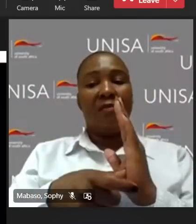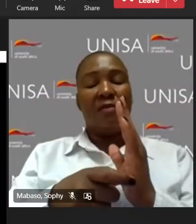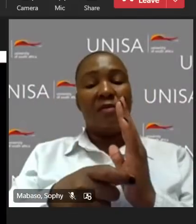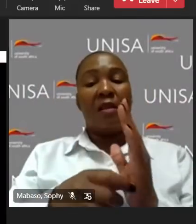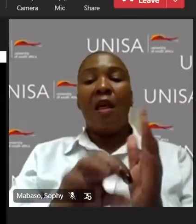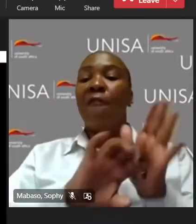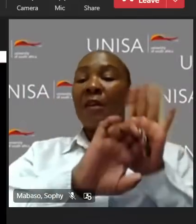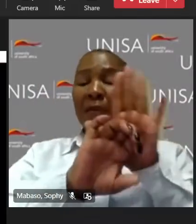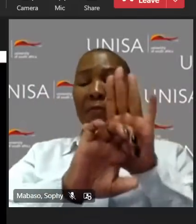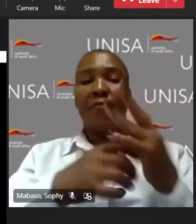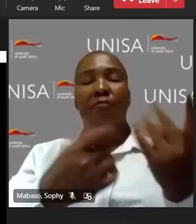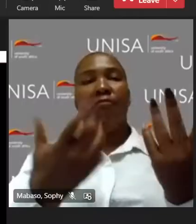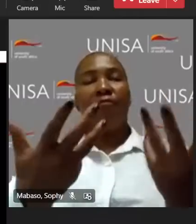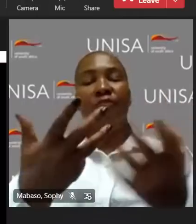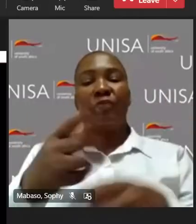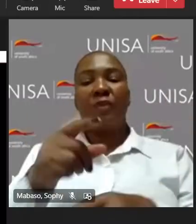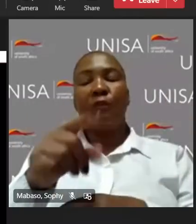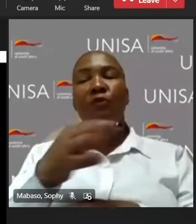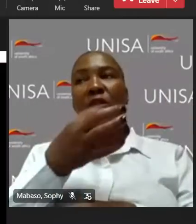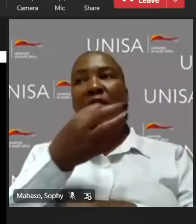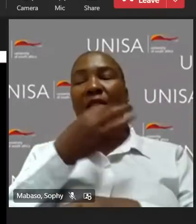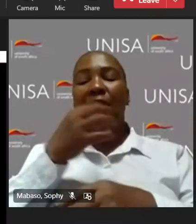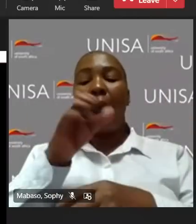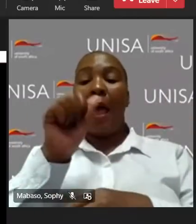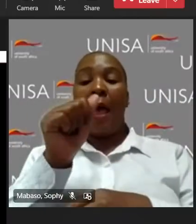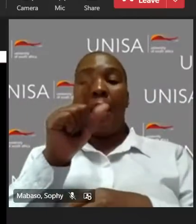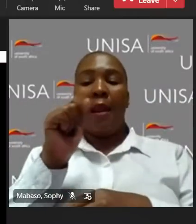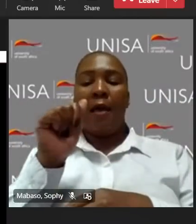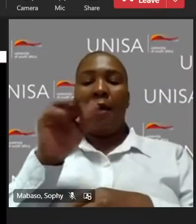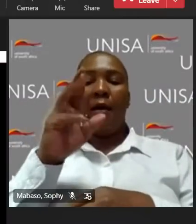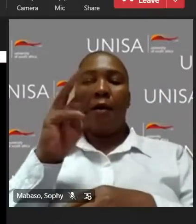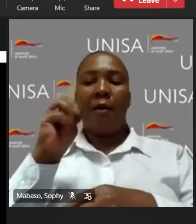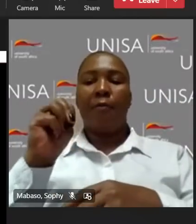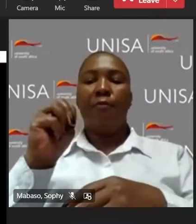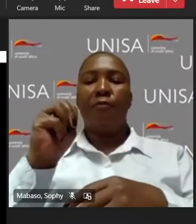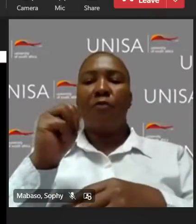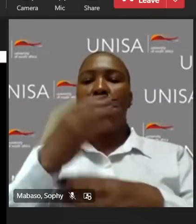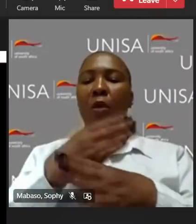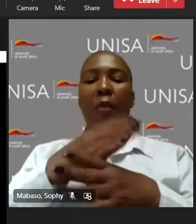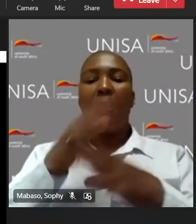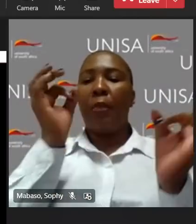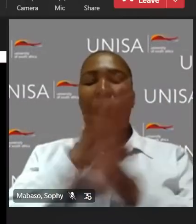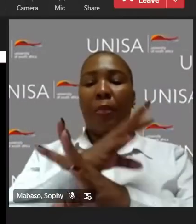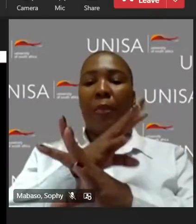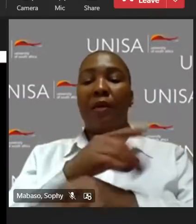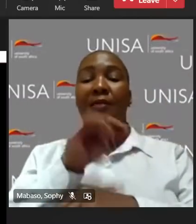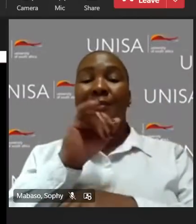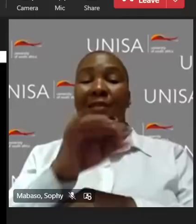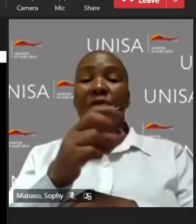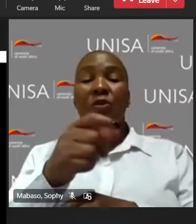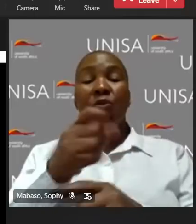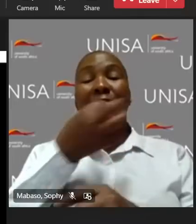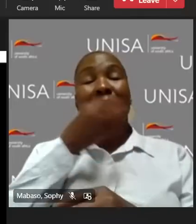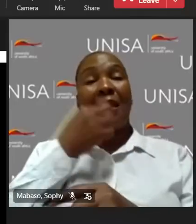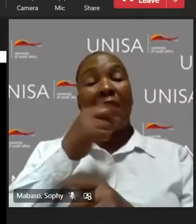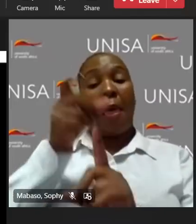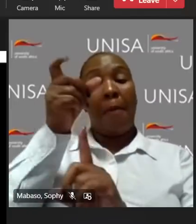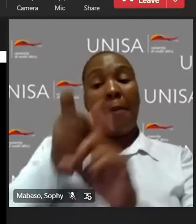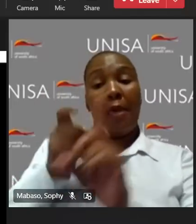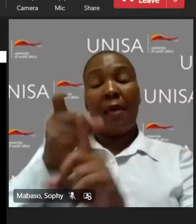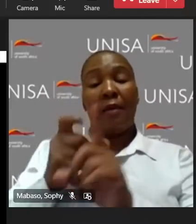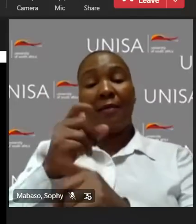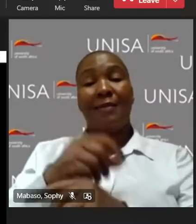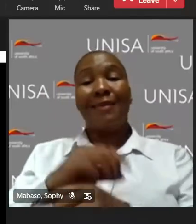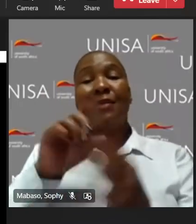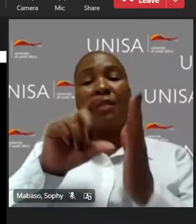say your alarm is disabled, the alarm system does not serve any purpose. And if you say this, your fellow student is